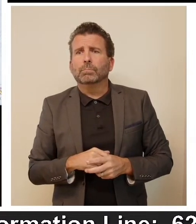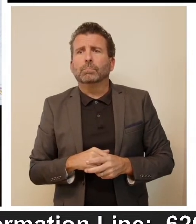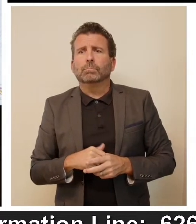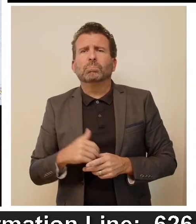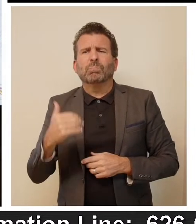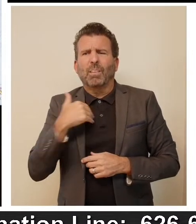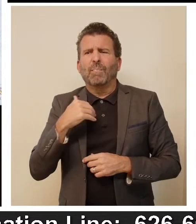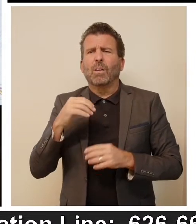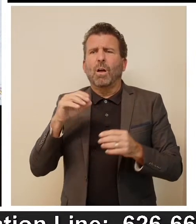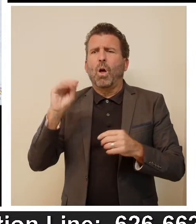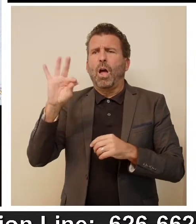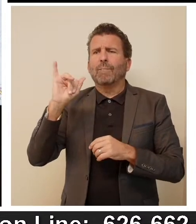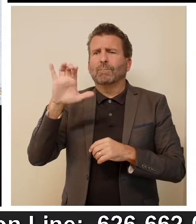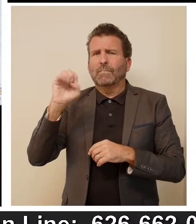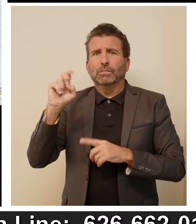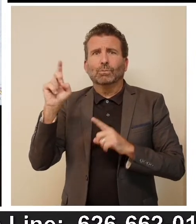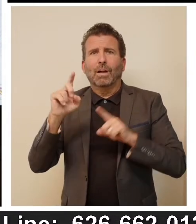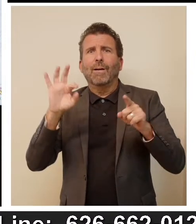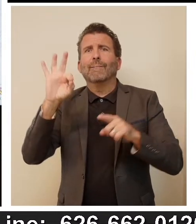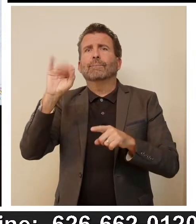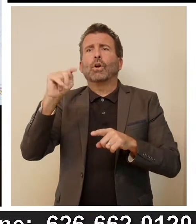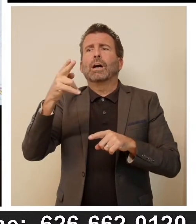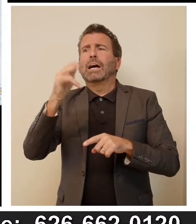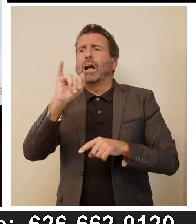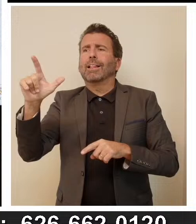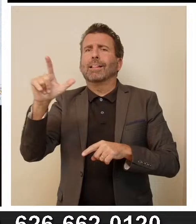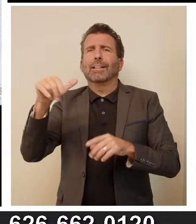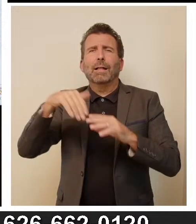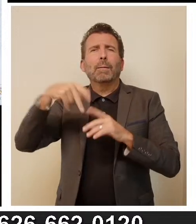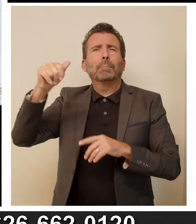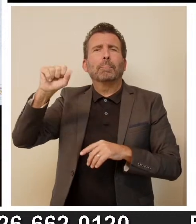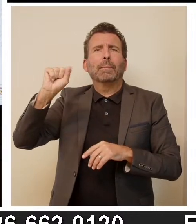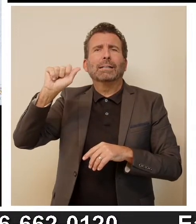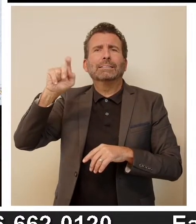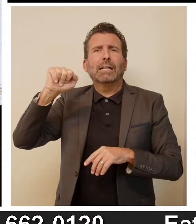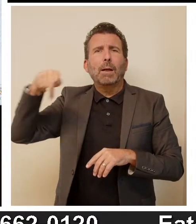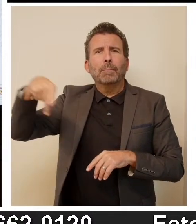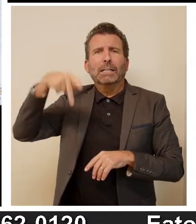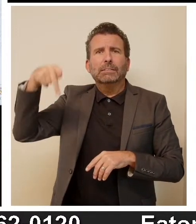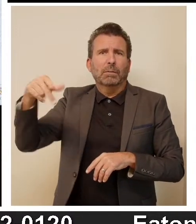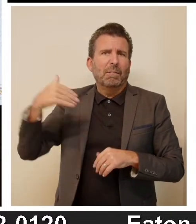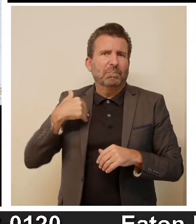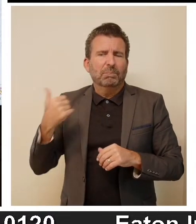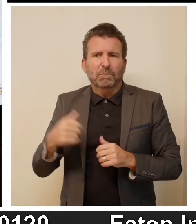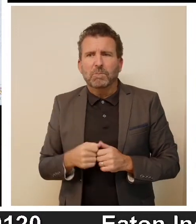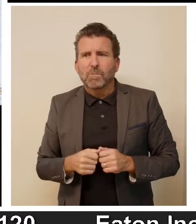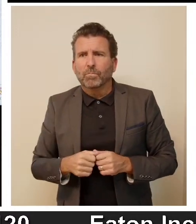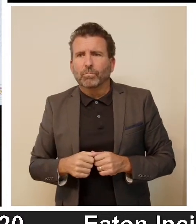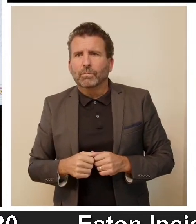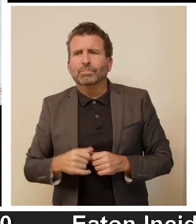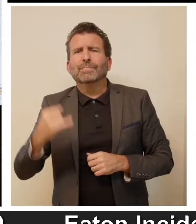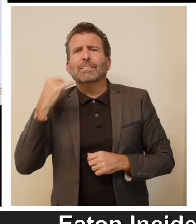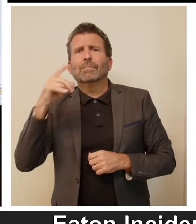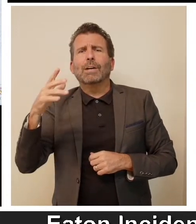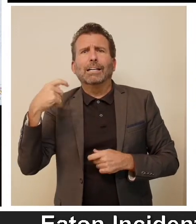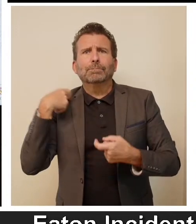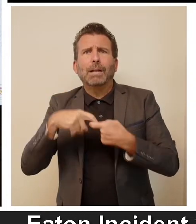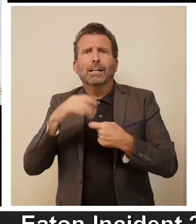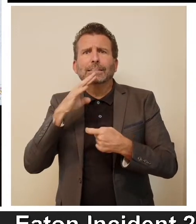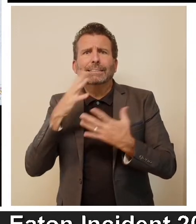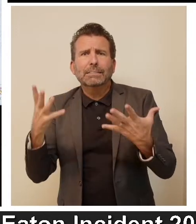Pasadena. And for Spanish-speaking customers, si tiene preguntas para la compañía de gas en español, llame al